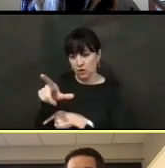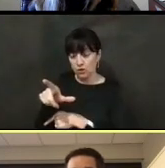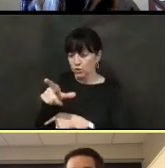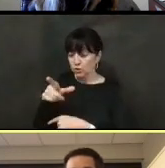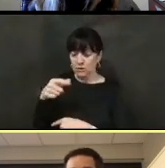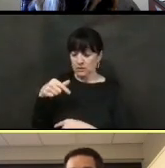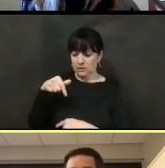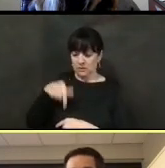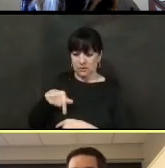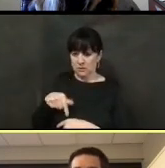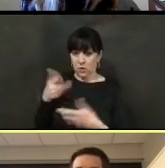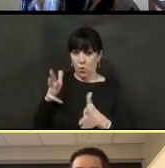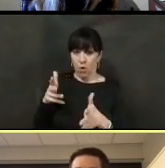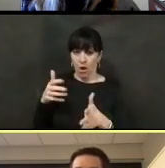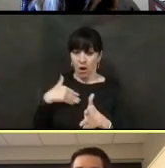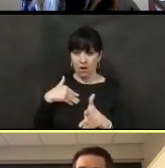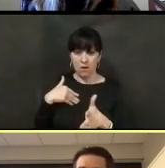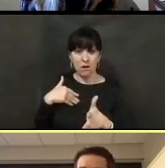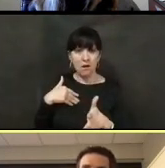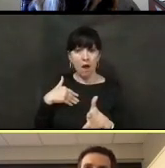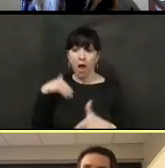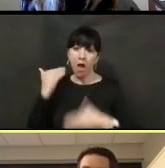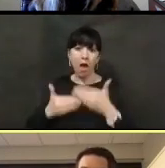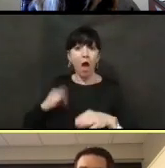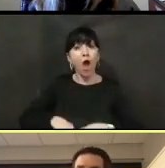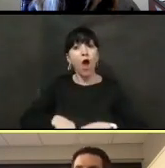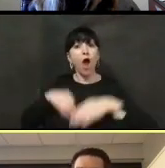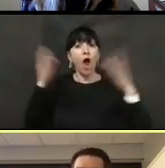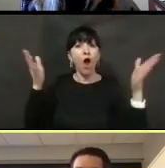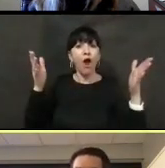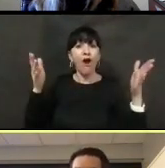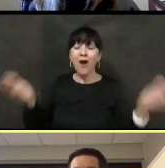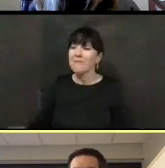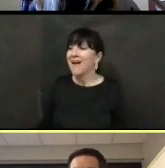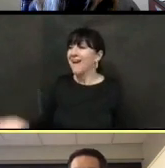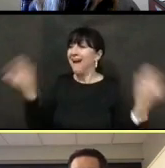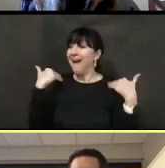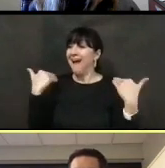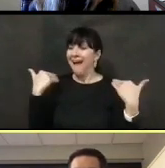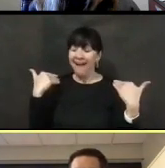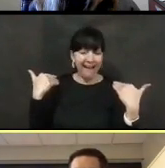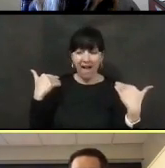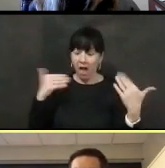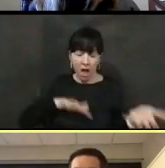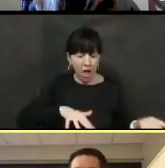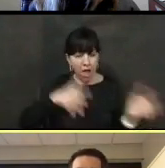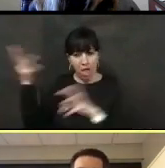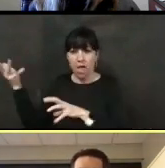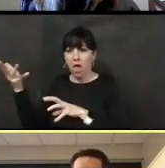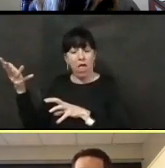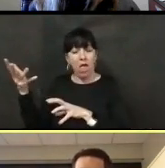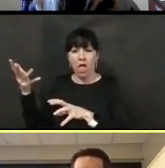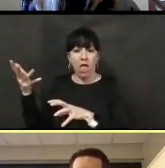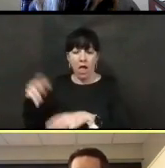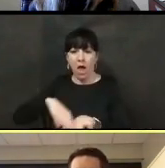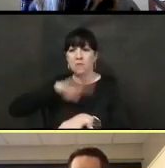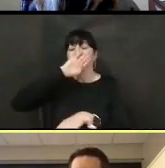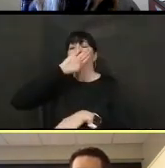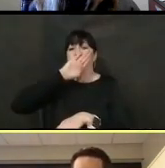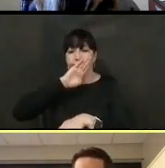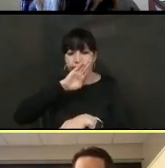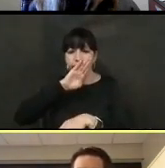too quickly and have to take one step forward, two steps back. If we start to have see some more spread of the virus, I'll leave